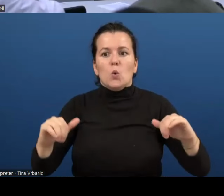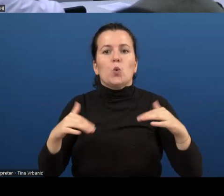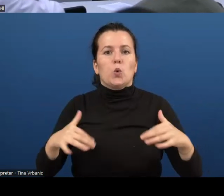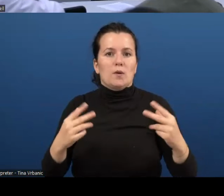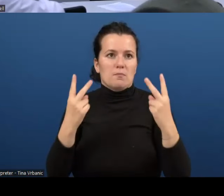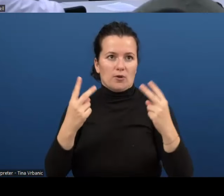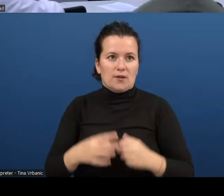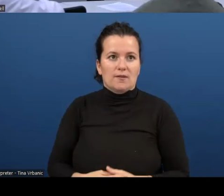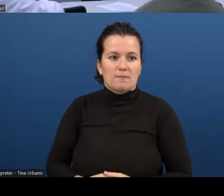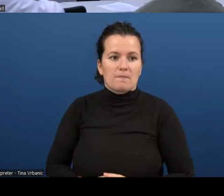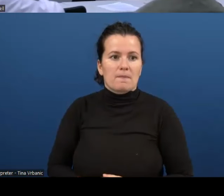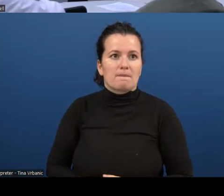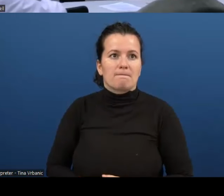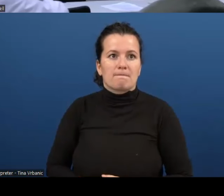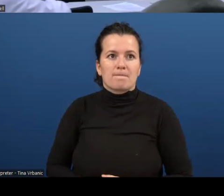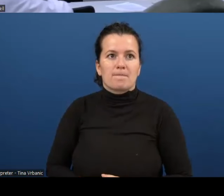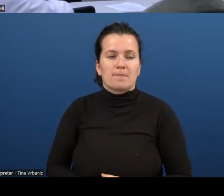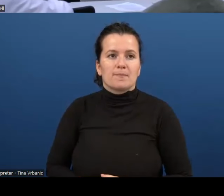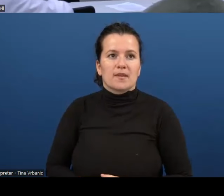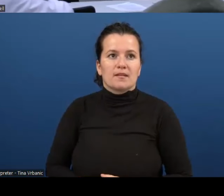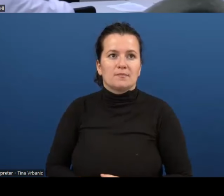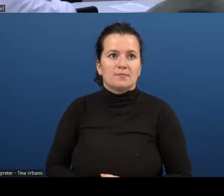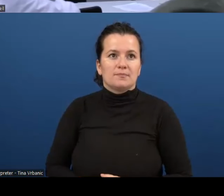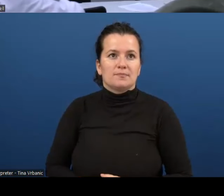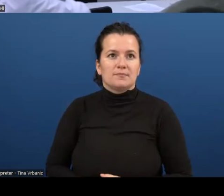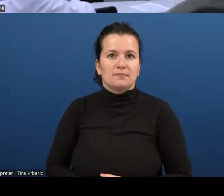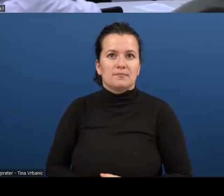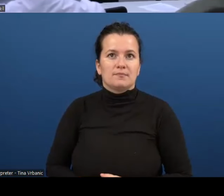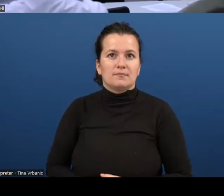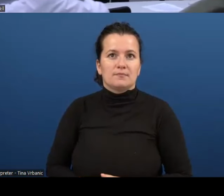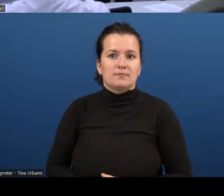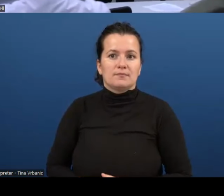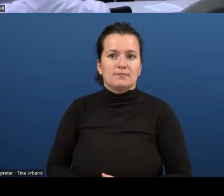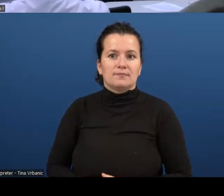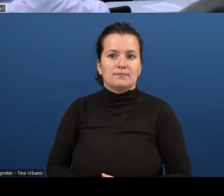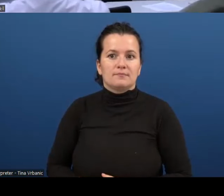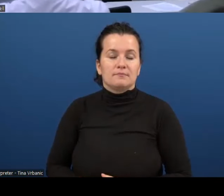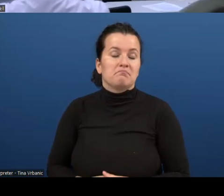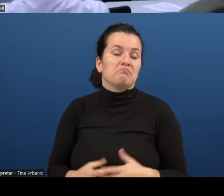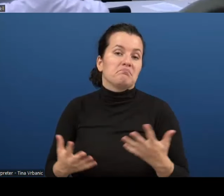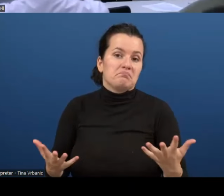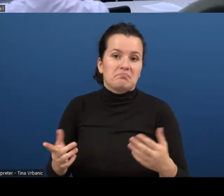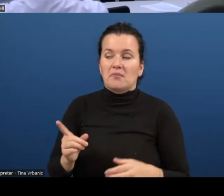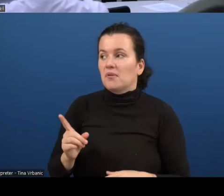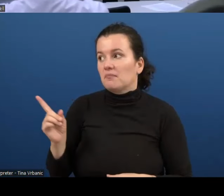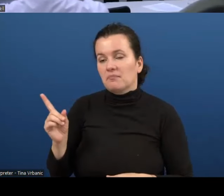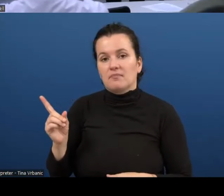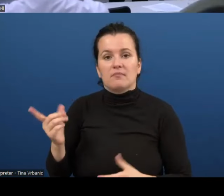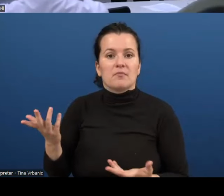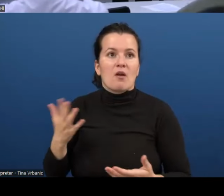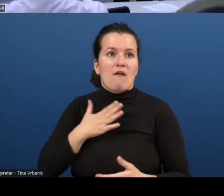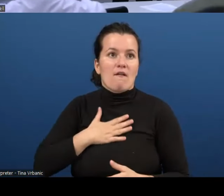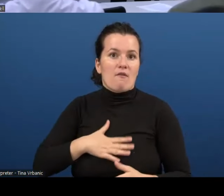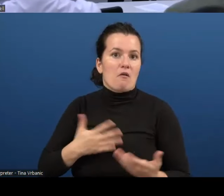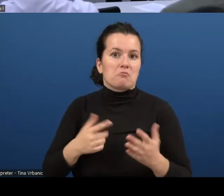If you want to, now for example, sometimes you want to convey a shape like a